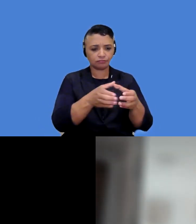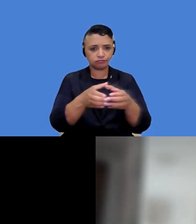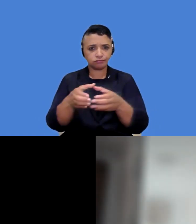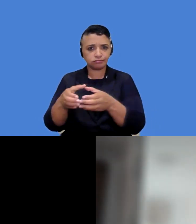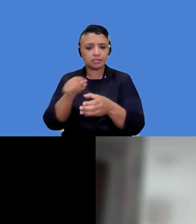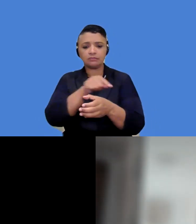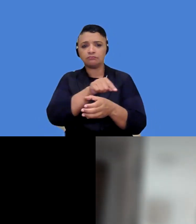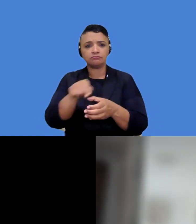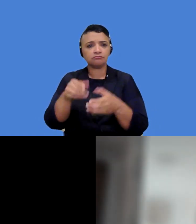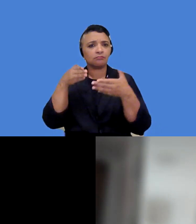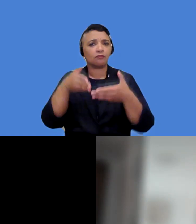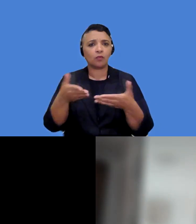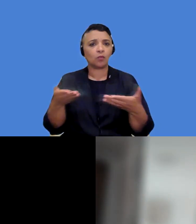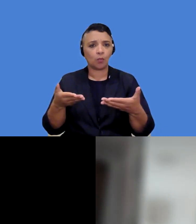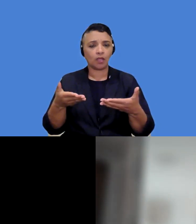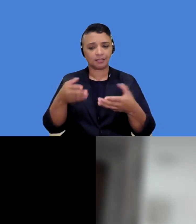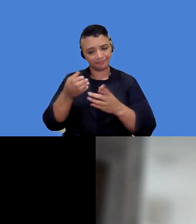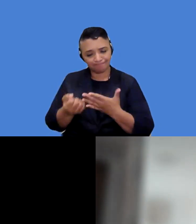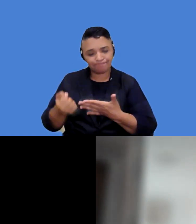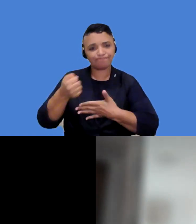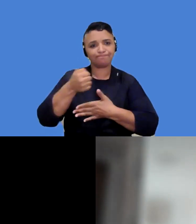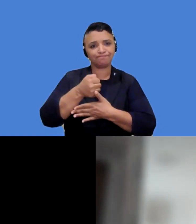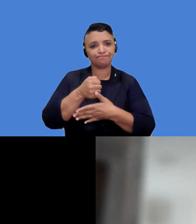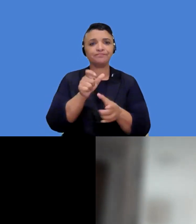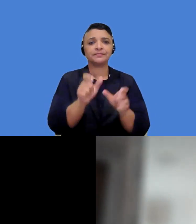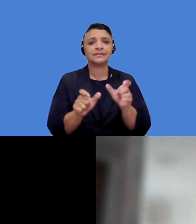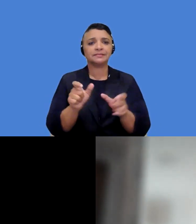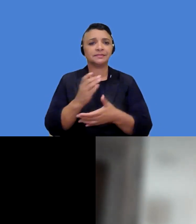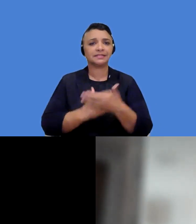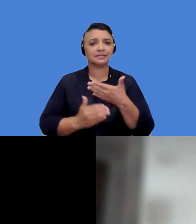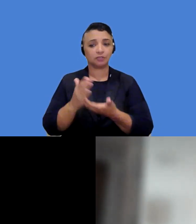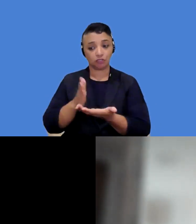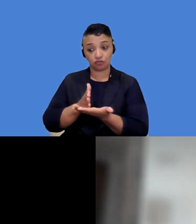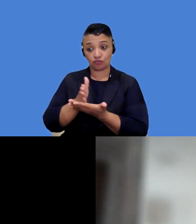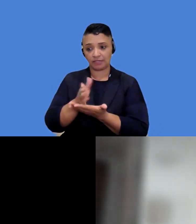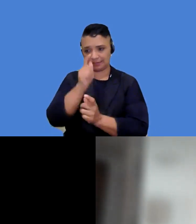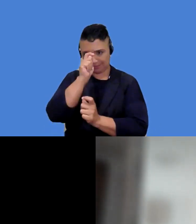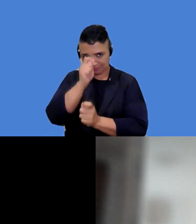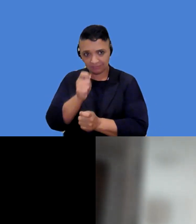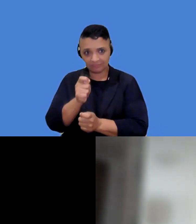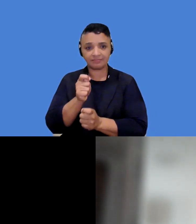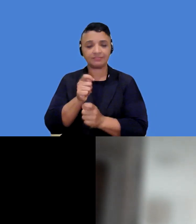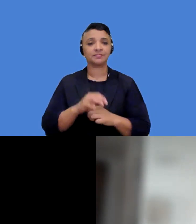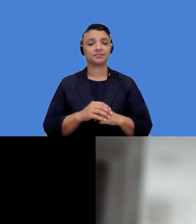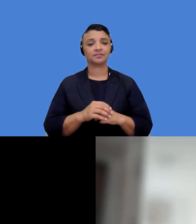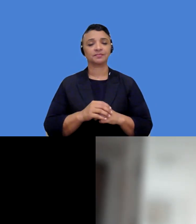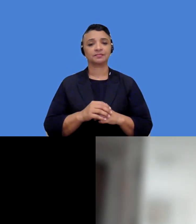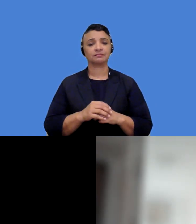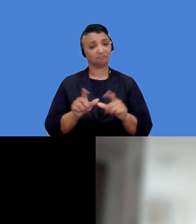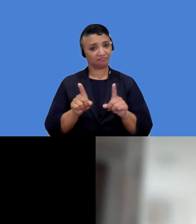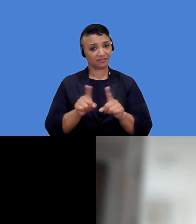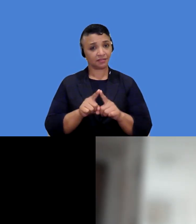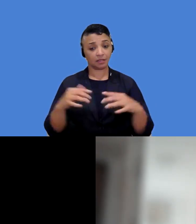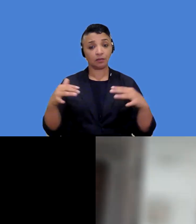of persons with disabilities. And we also want to take this moment to critically look at